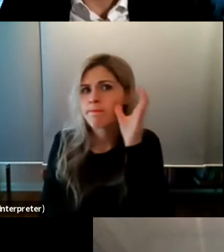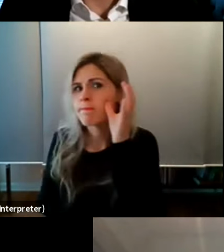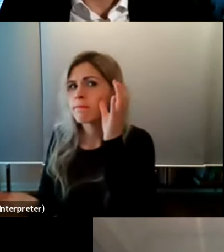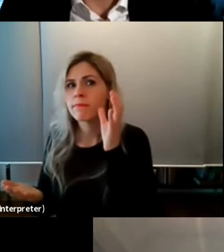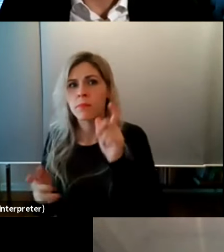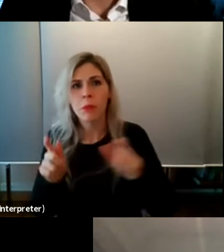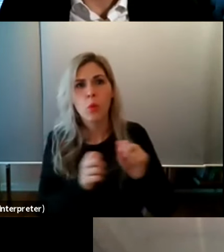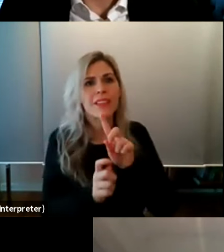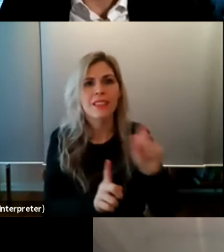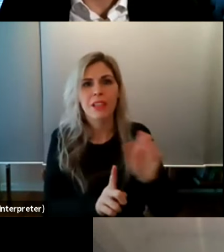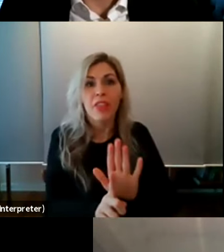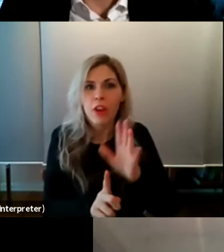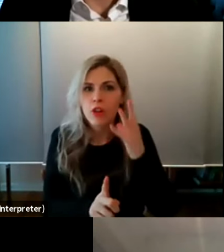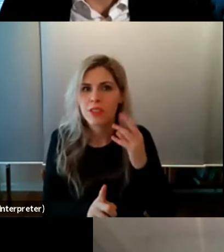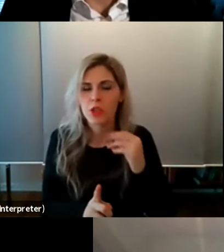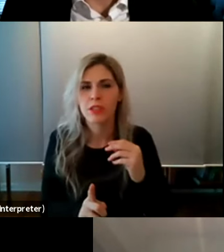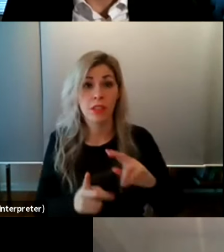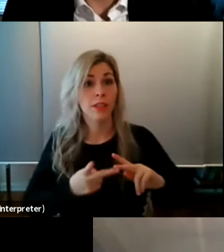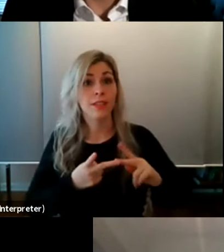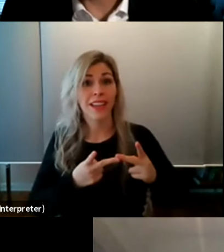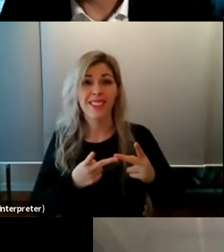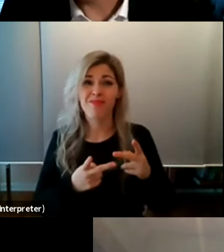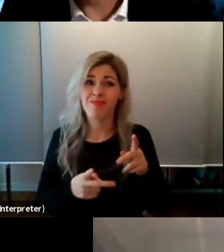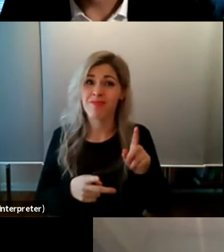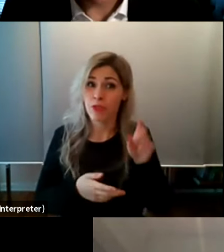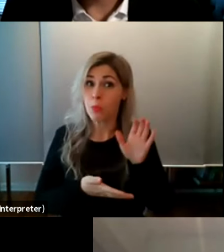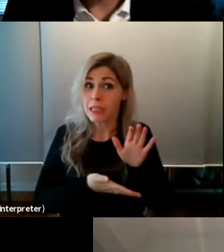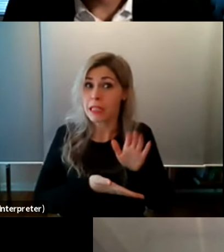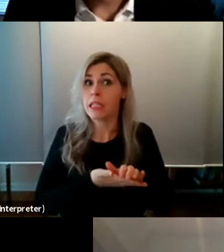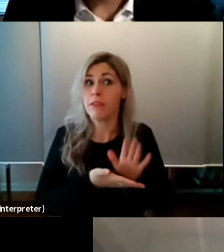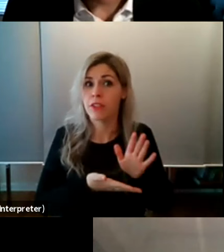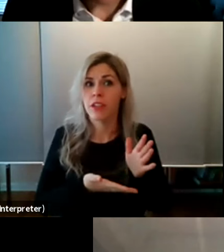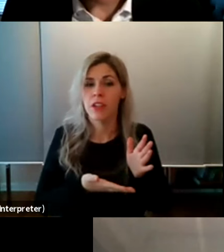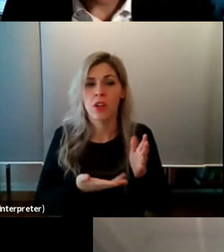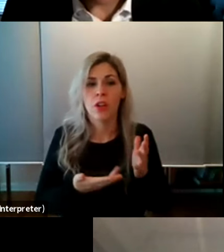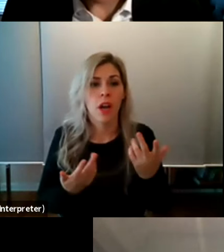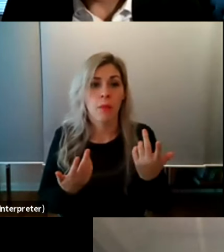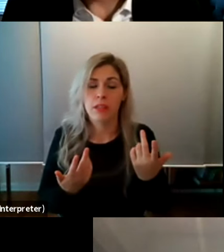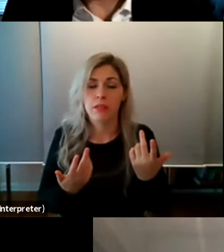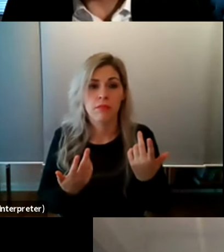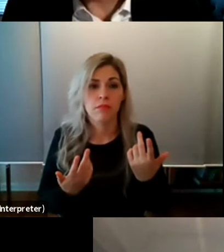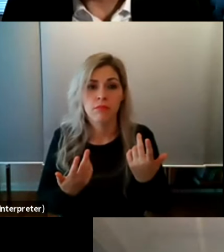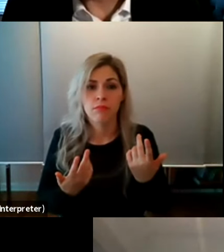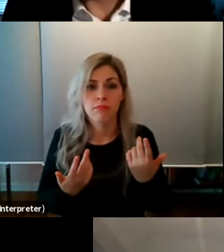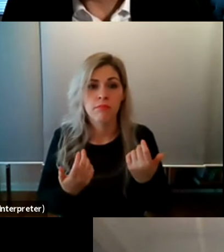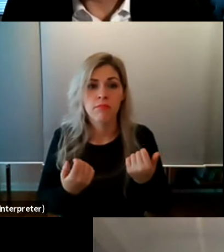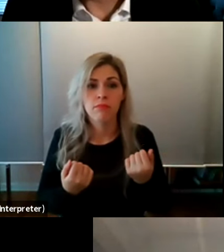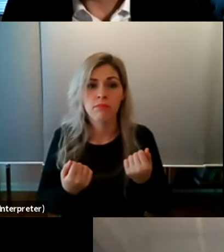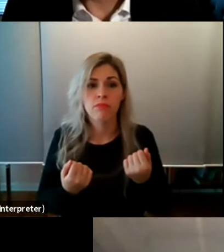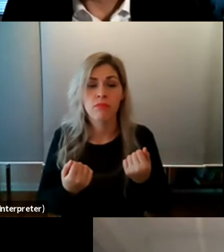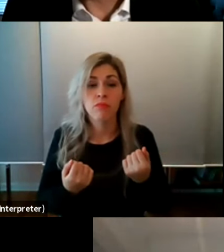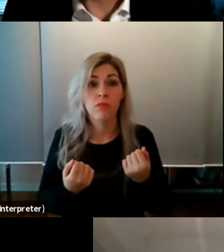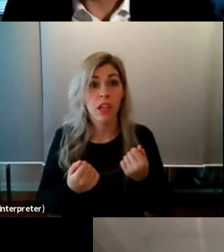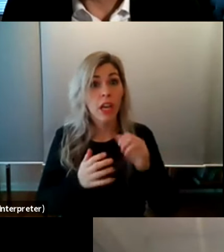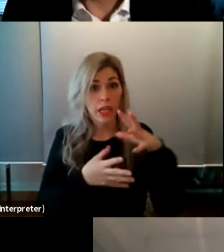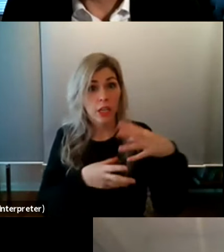schools. Number two is to believe that there is no solution for pushing the agenda of inclusion